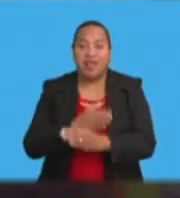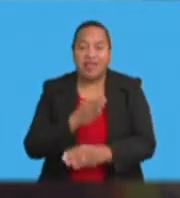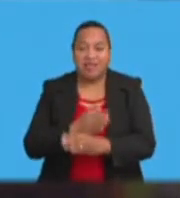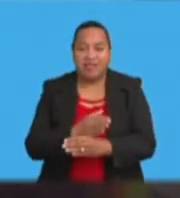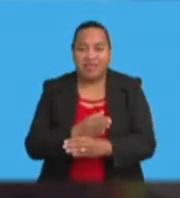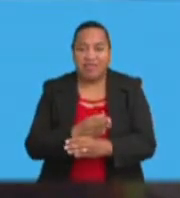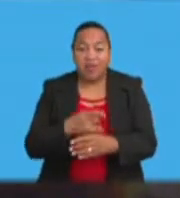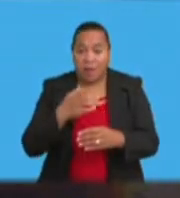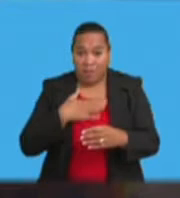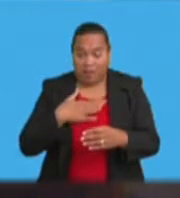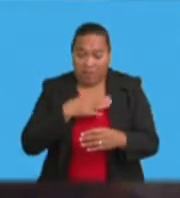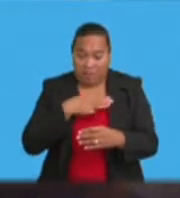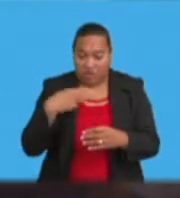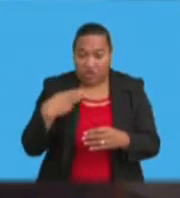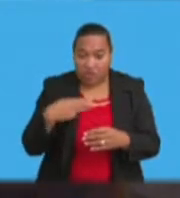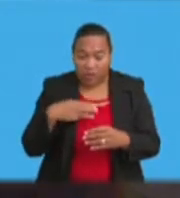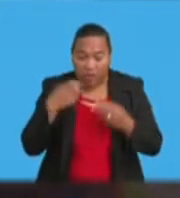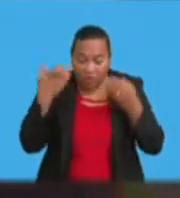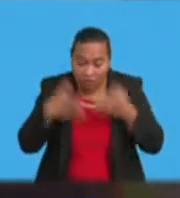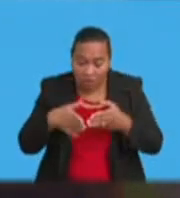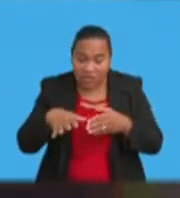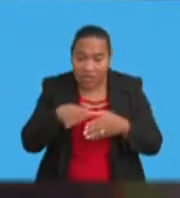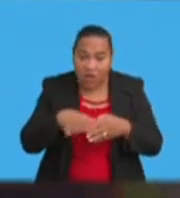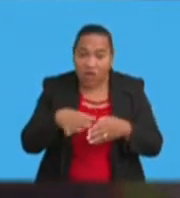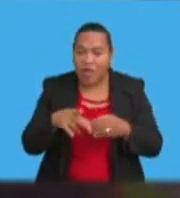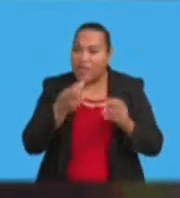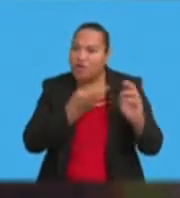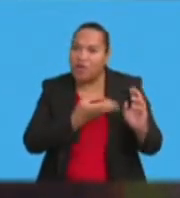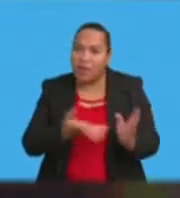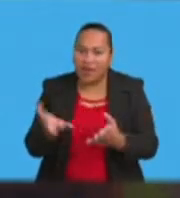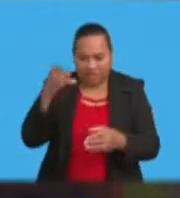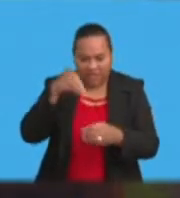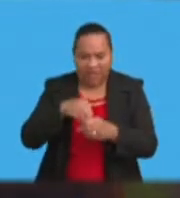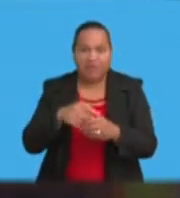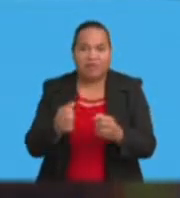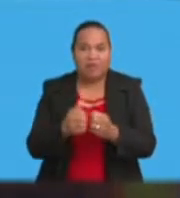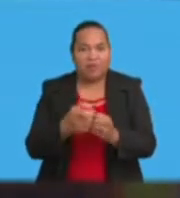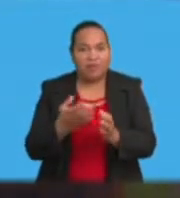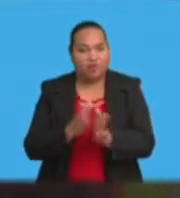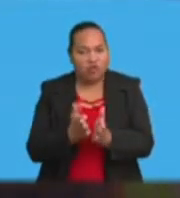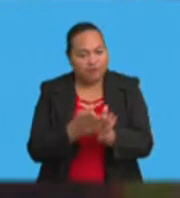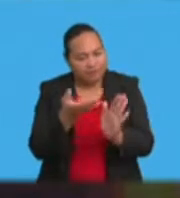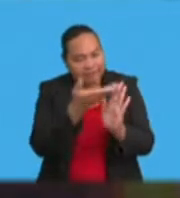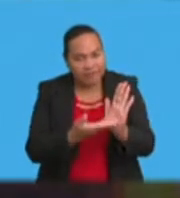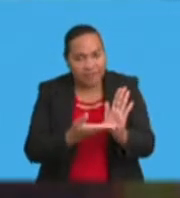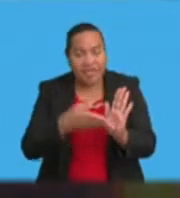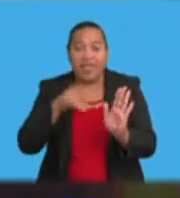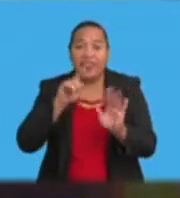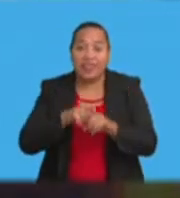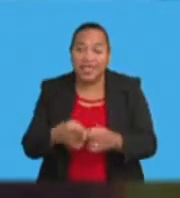my ministry will be focusing on, we'll be focusing on the recommendations that are here, some of the things that need to be addressed